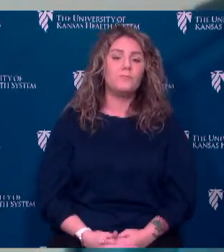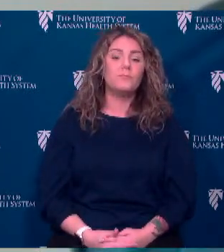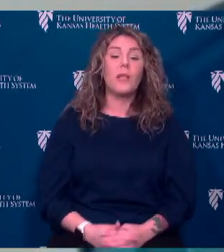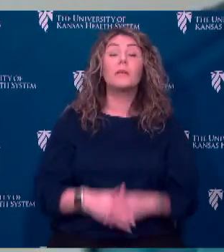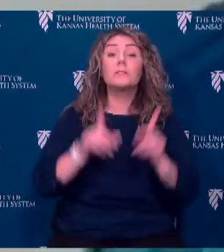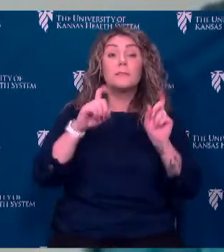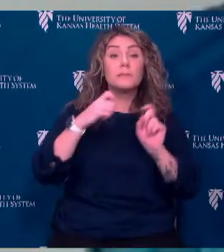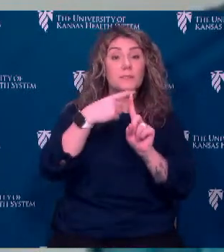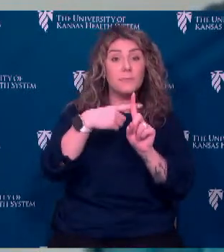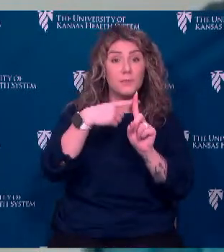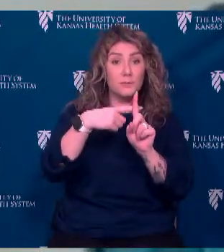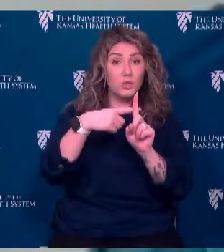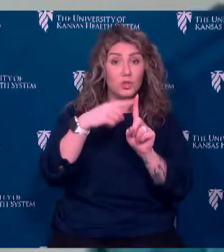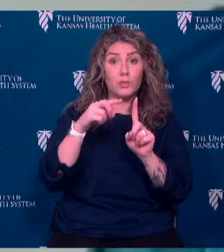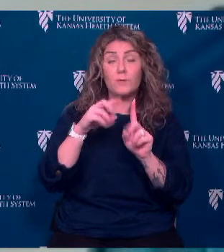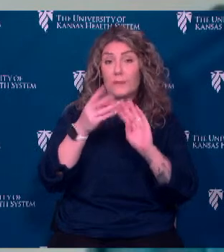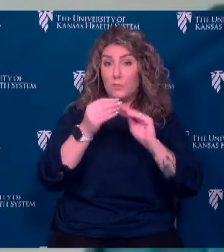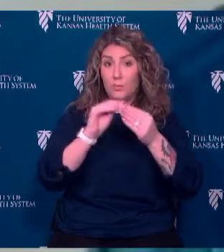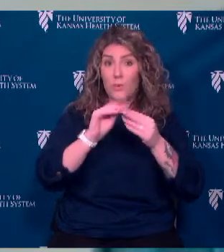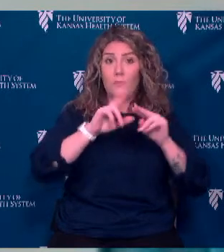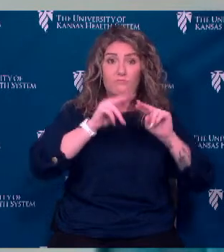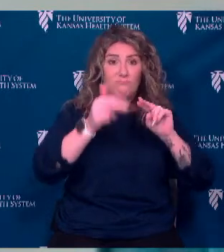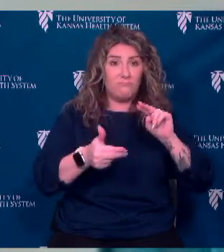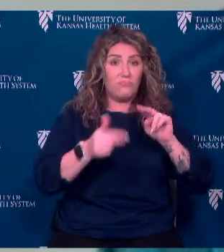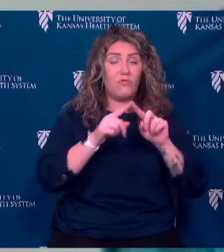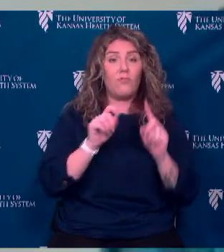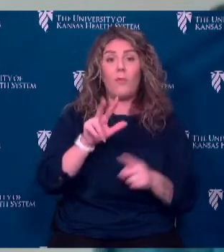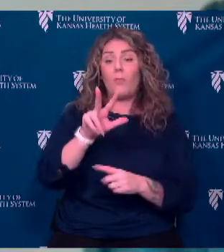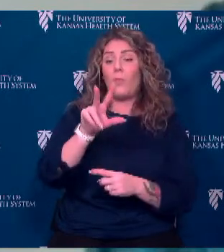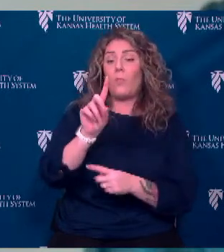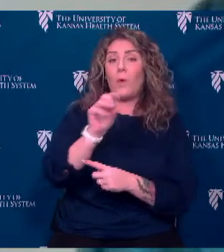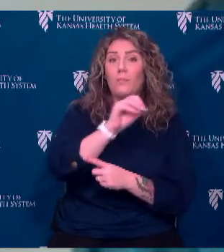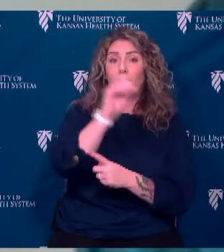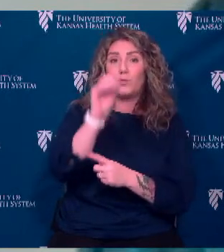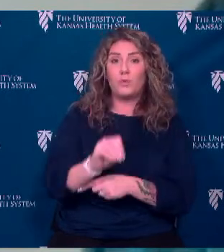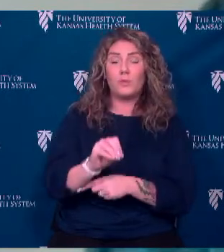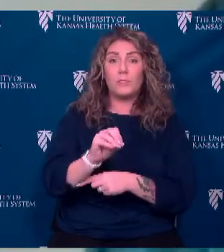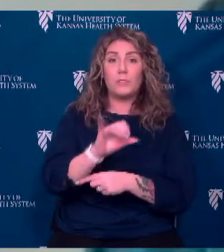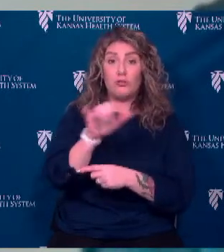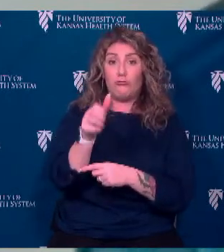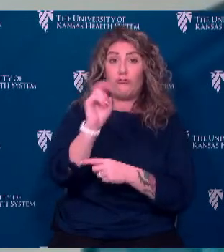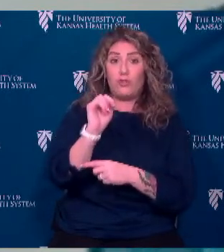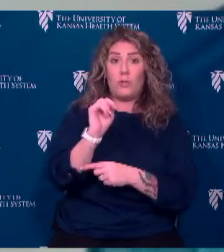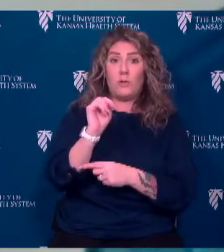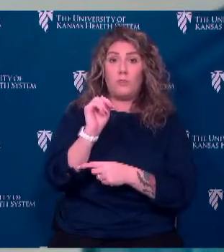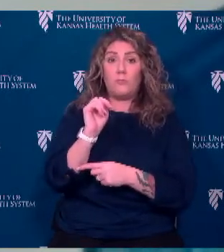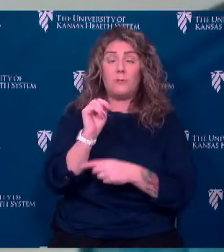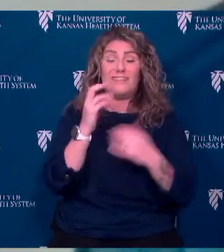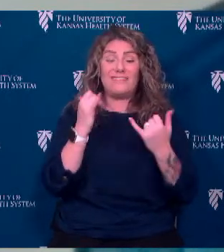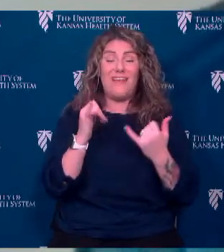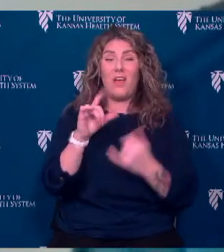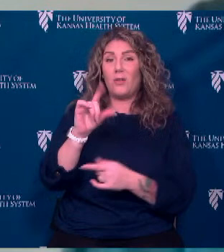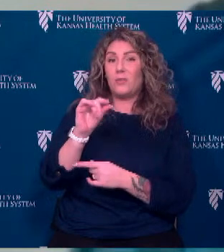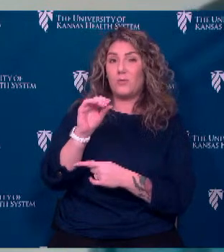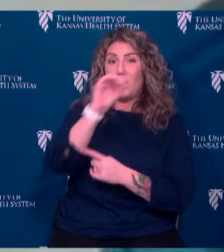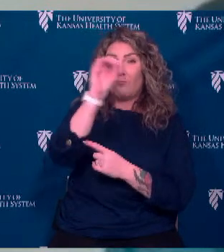rate, also decreased quite a bit from 31% in January to about 20% in February so far, and it continues